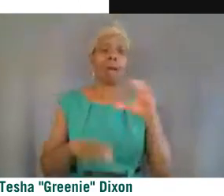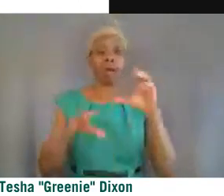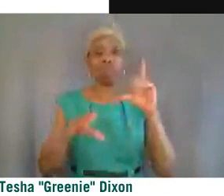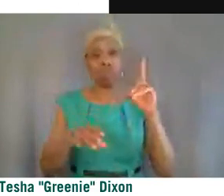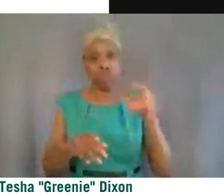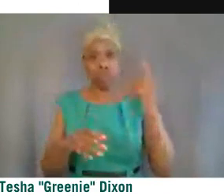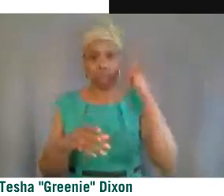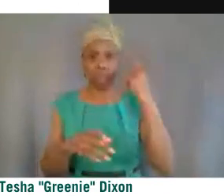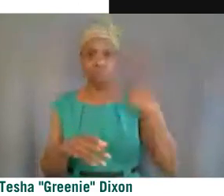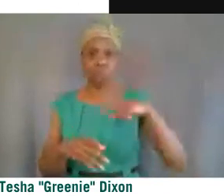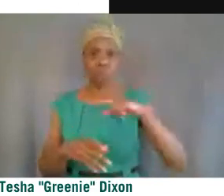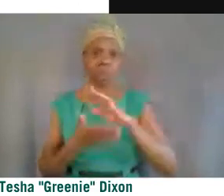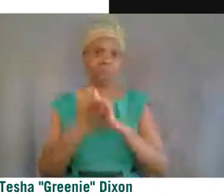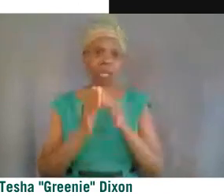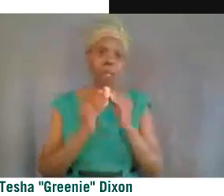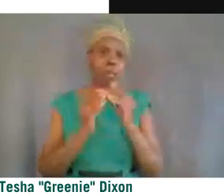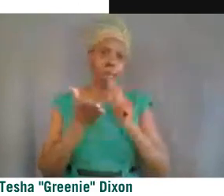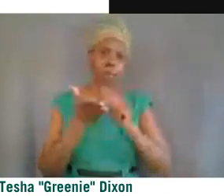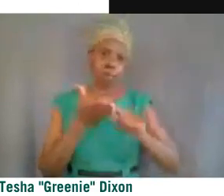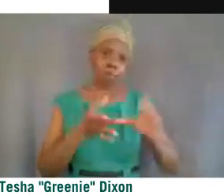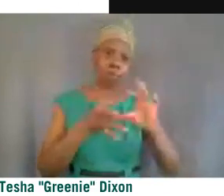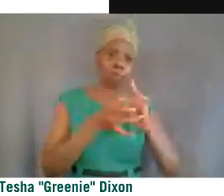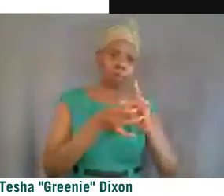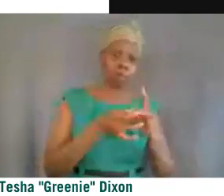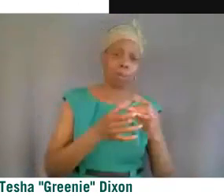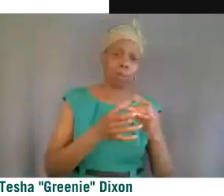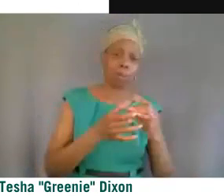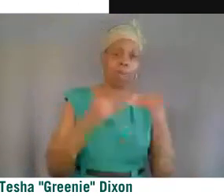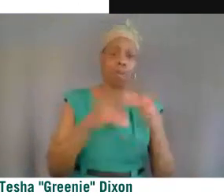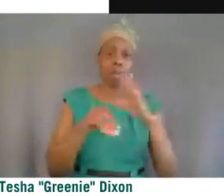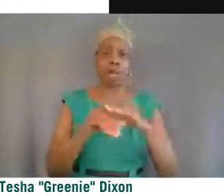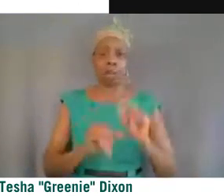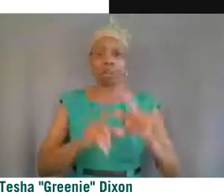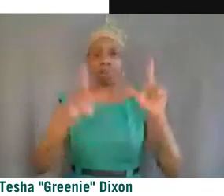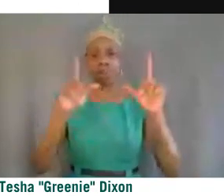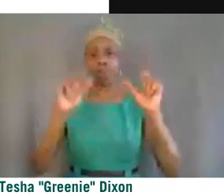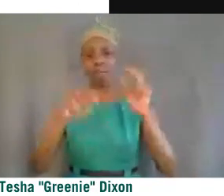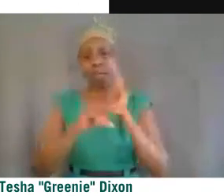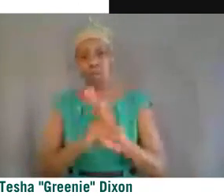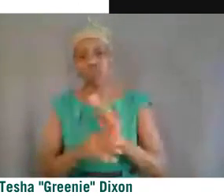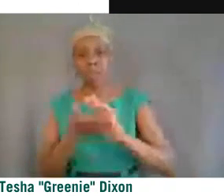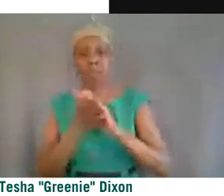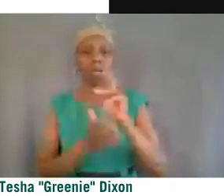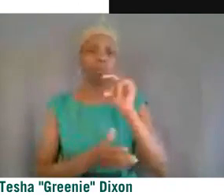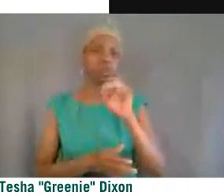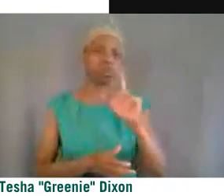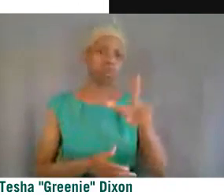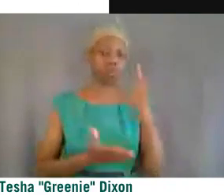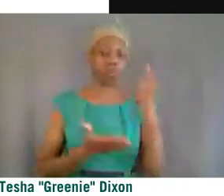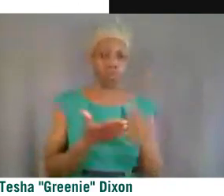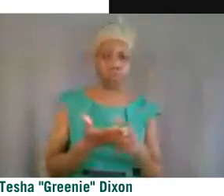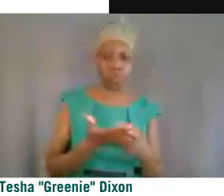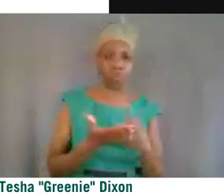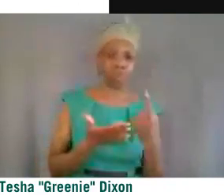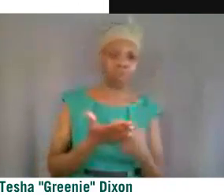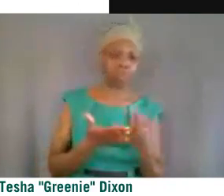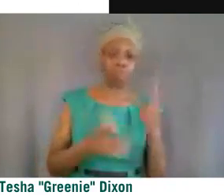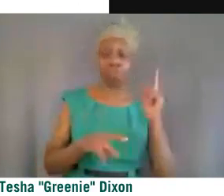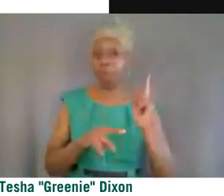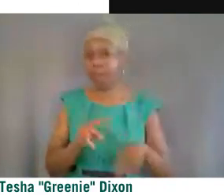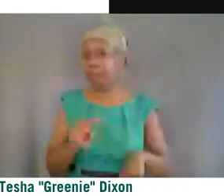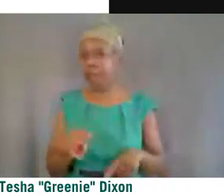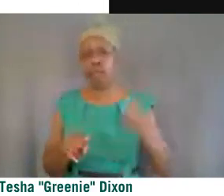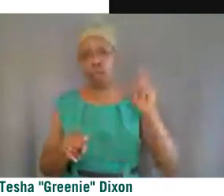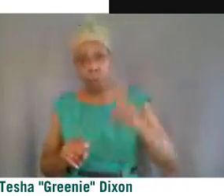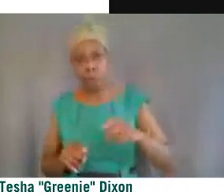more resource connected, we do spend more time on screens. We can use that as a tool sometimes. Sometimes we just can't, and you have to be